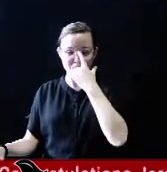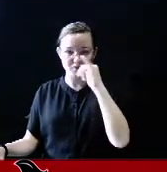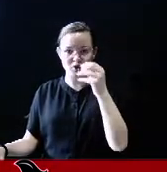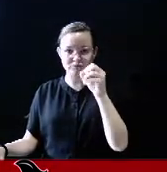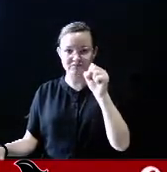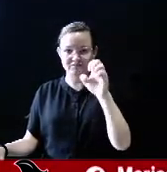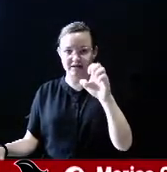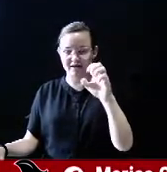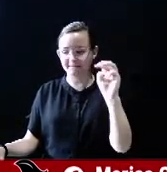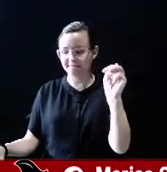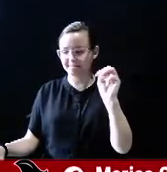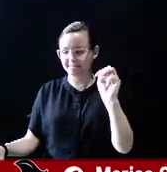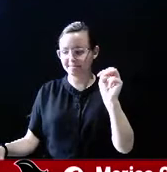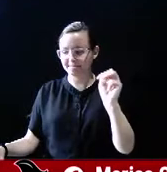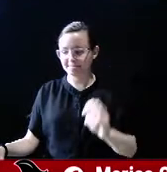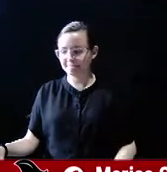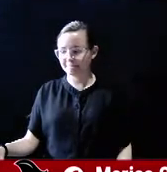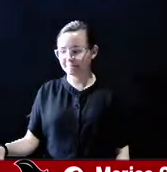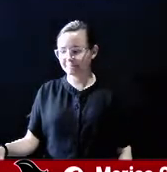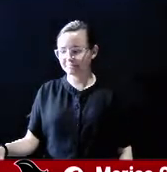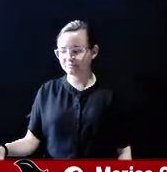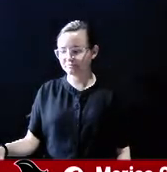Jose Antonio Montejano.